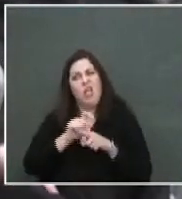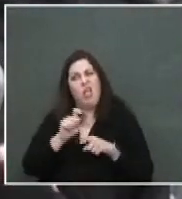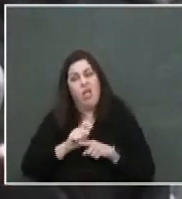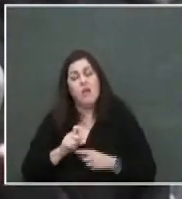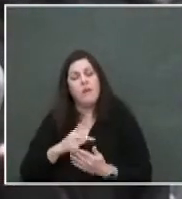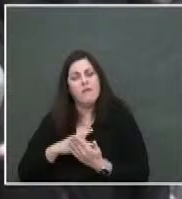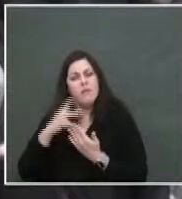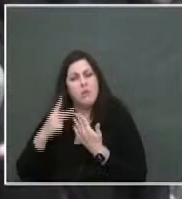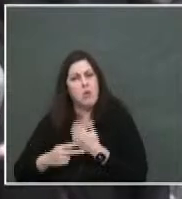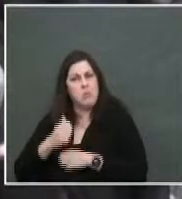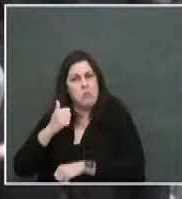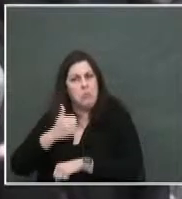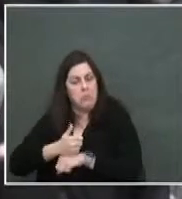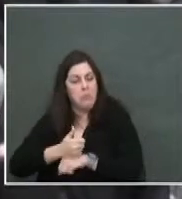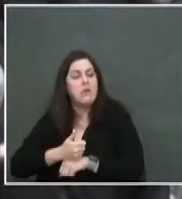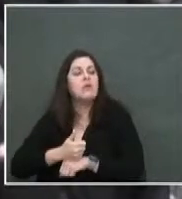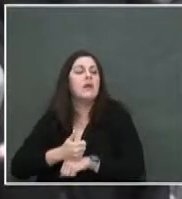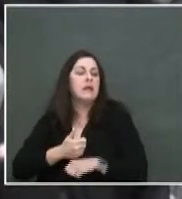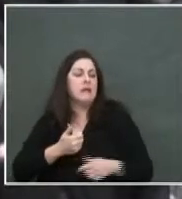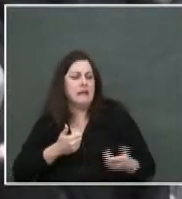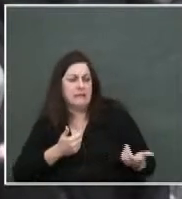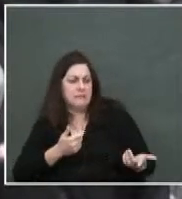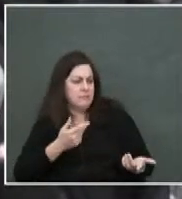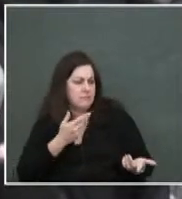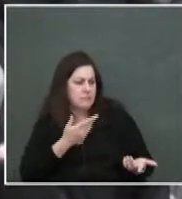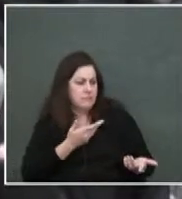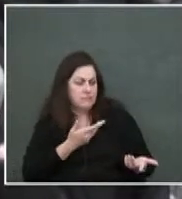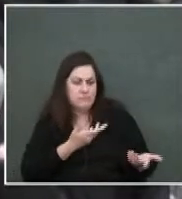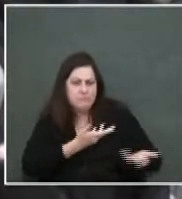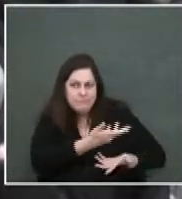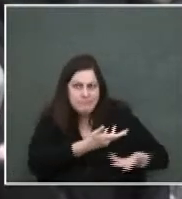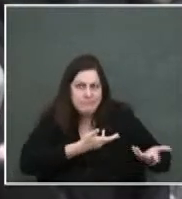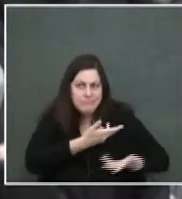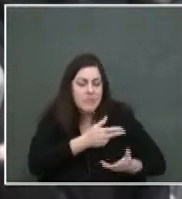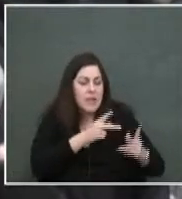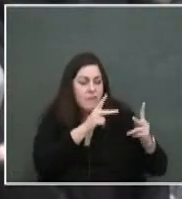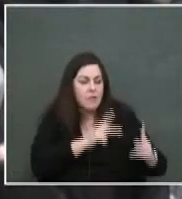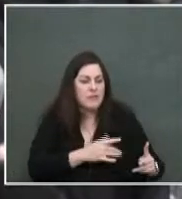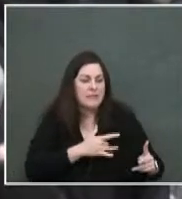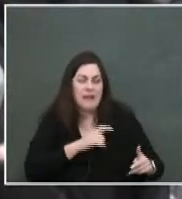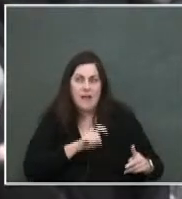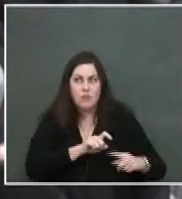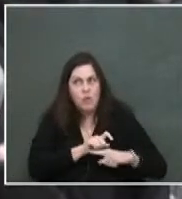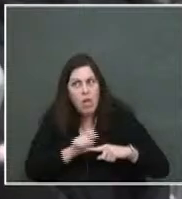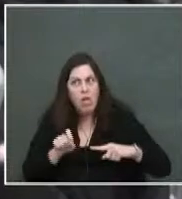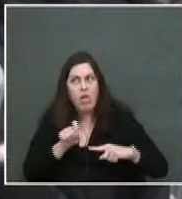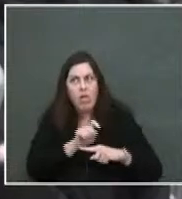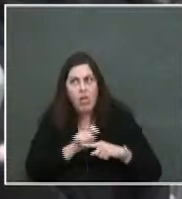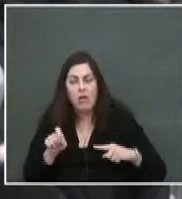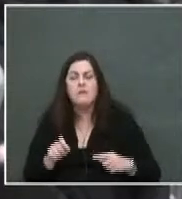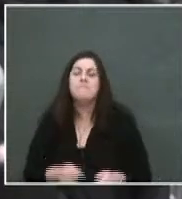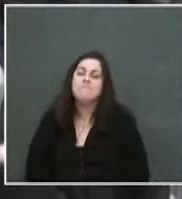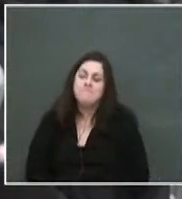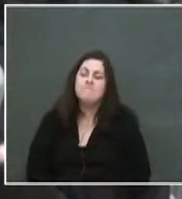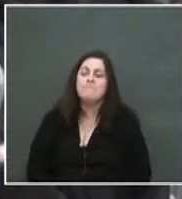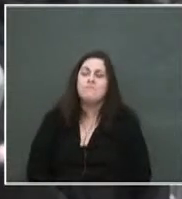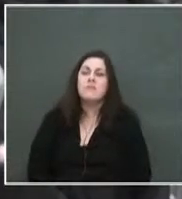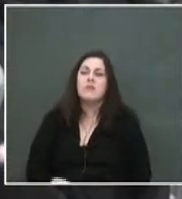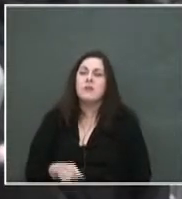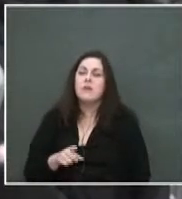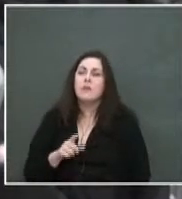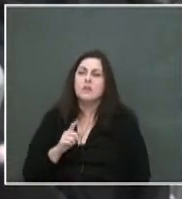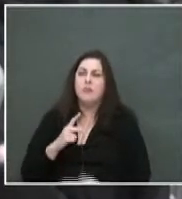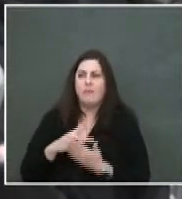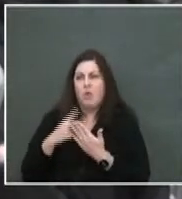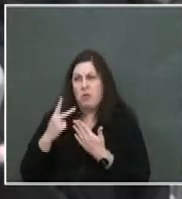place that will address, the individuals that are frequent callers. So there are measures